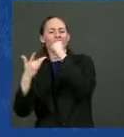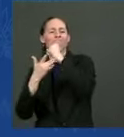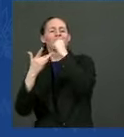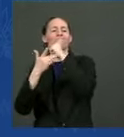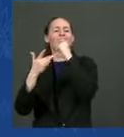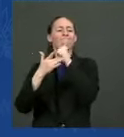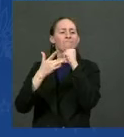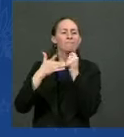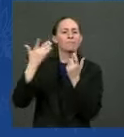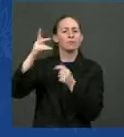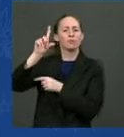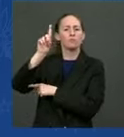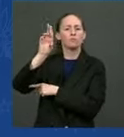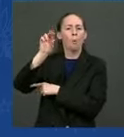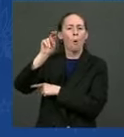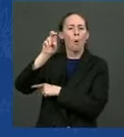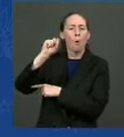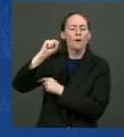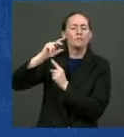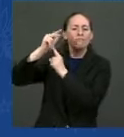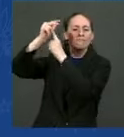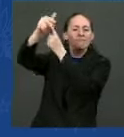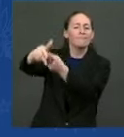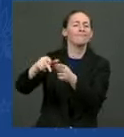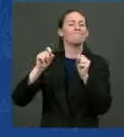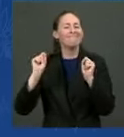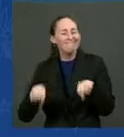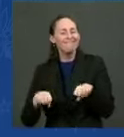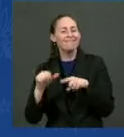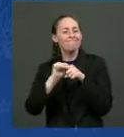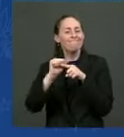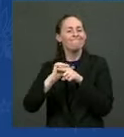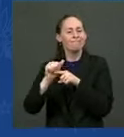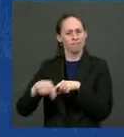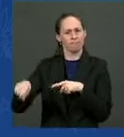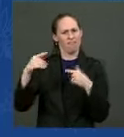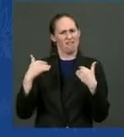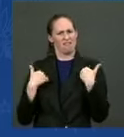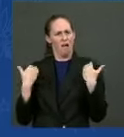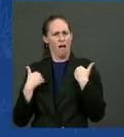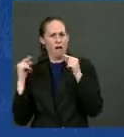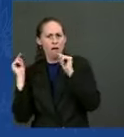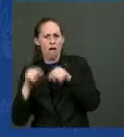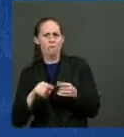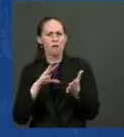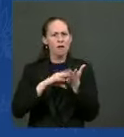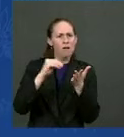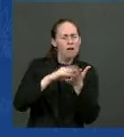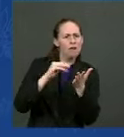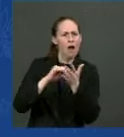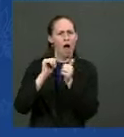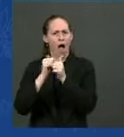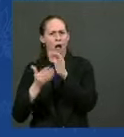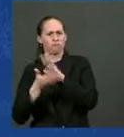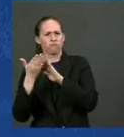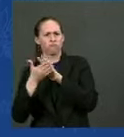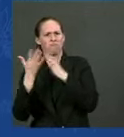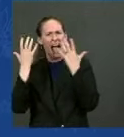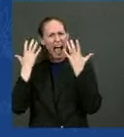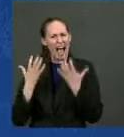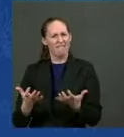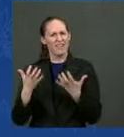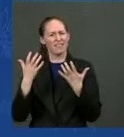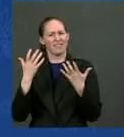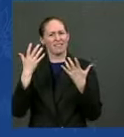show up and emerge as expert technicians, engineers, heavy equipment operators. They leave here with a shot at something great,